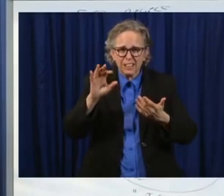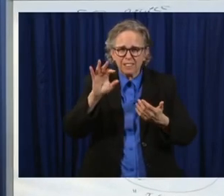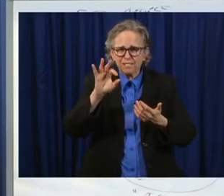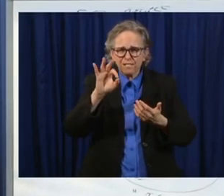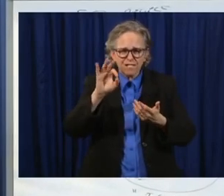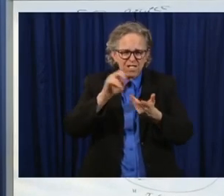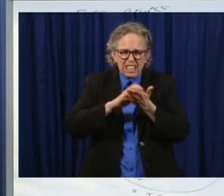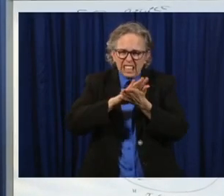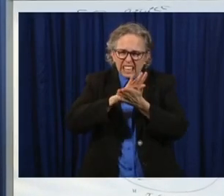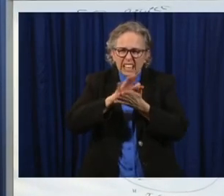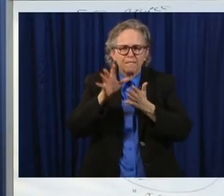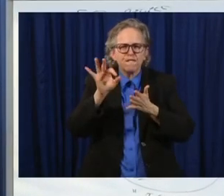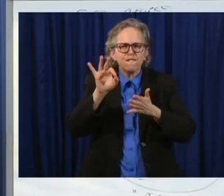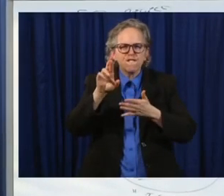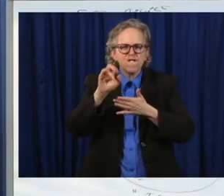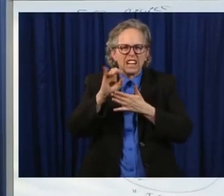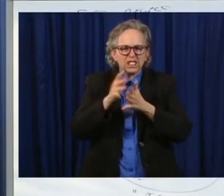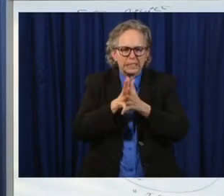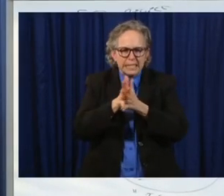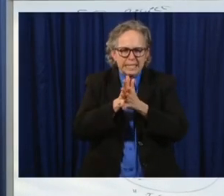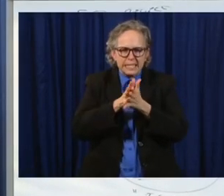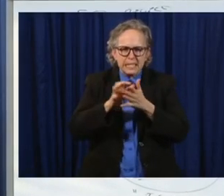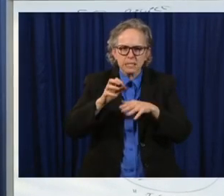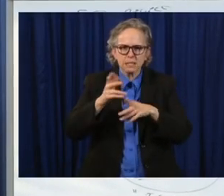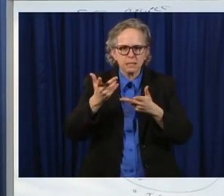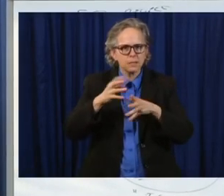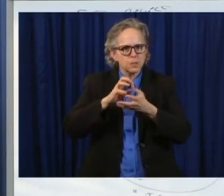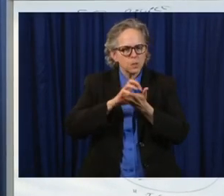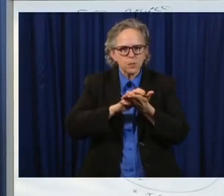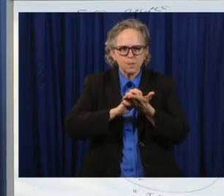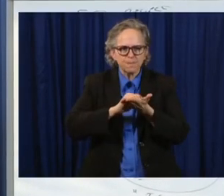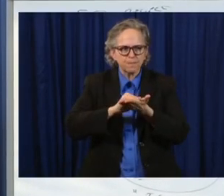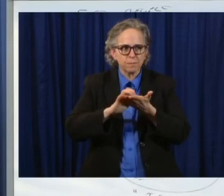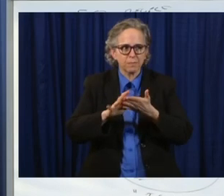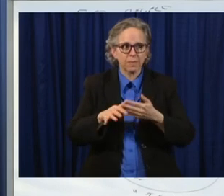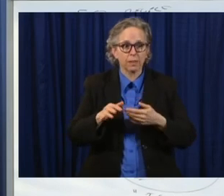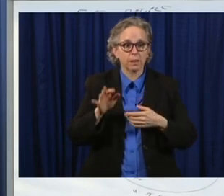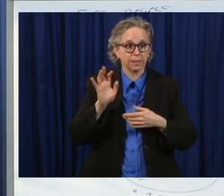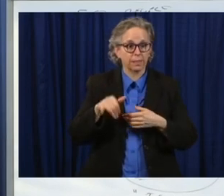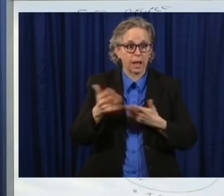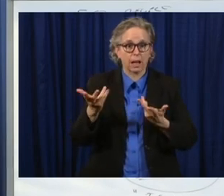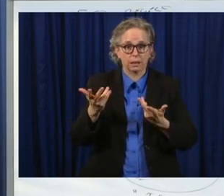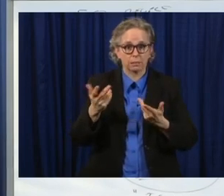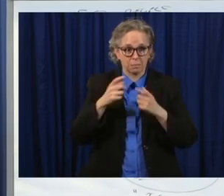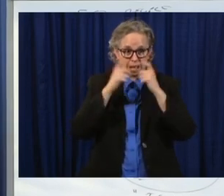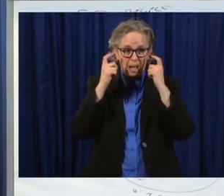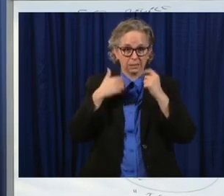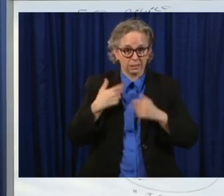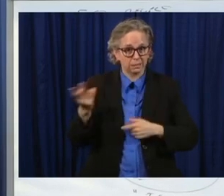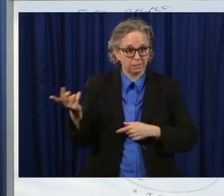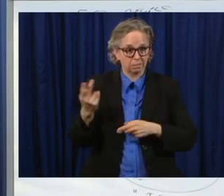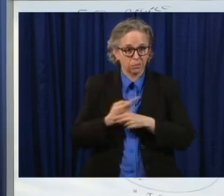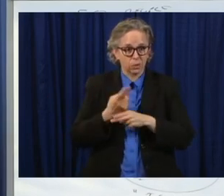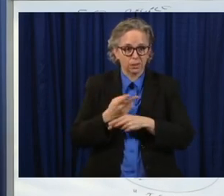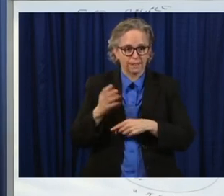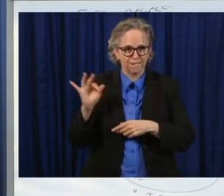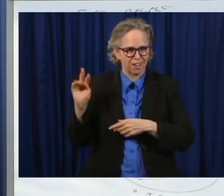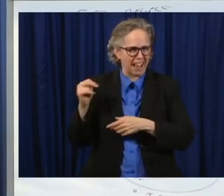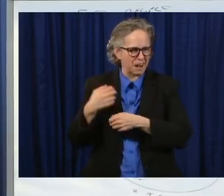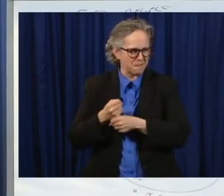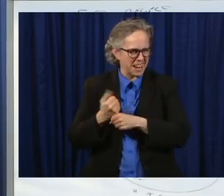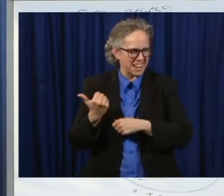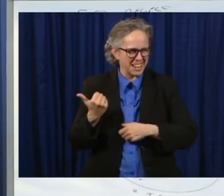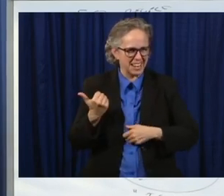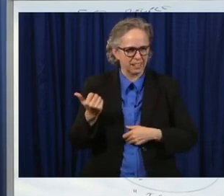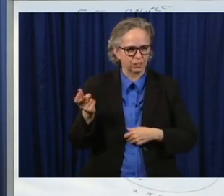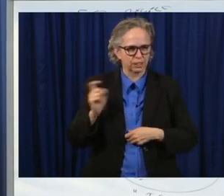is one that I've been wearing that Fran made. Actually, when I was leaving, or last night, Fran was making a lot of these for our